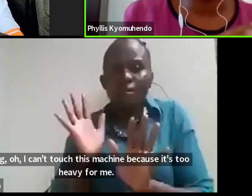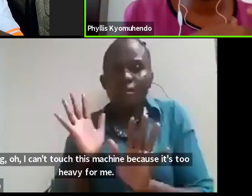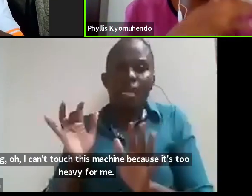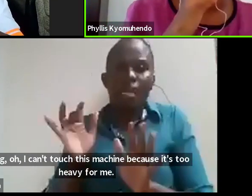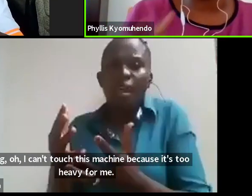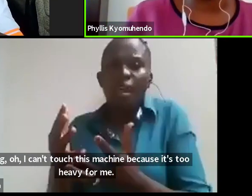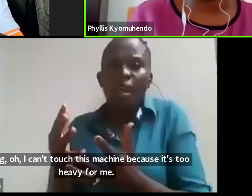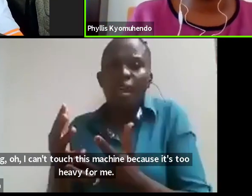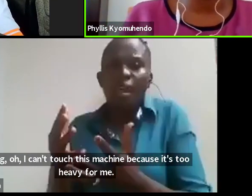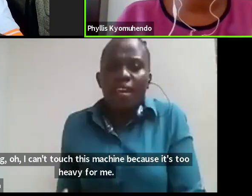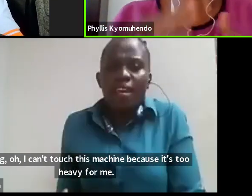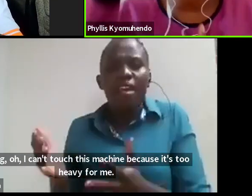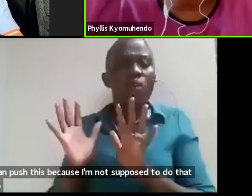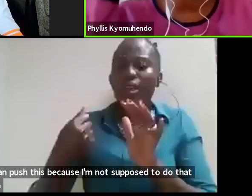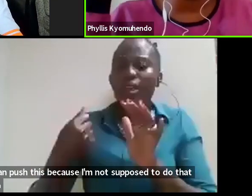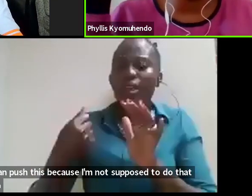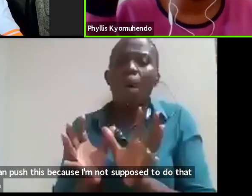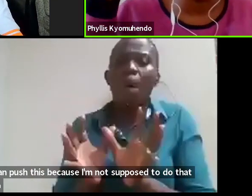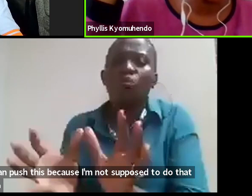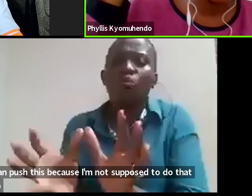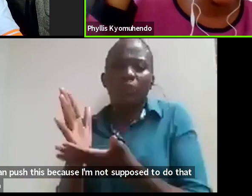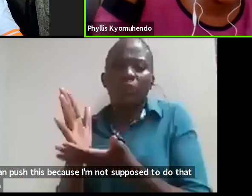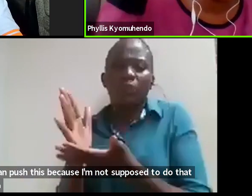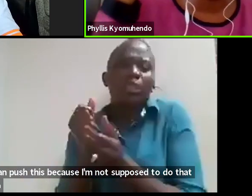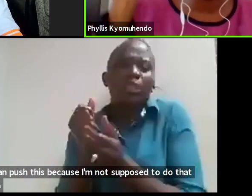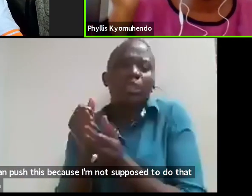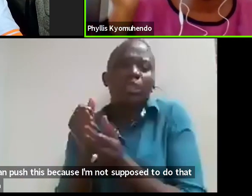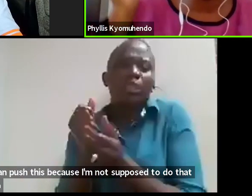this because I'm not supposed to do that, or I'm not supposed to climb